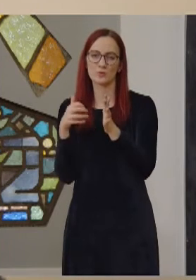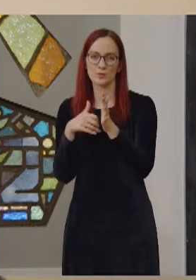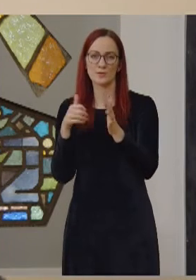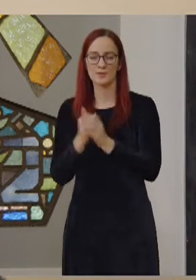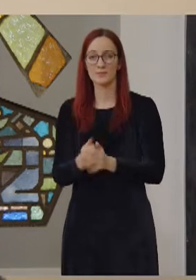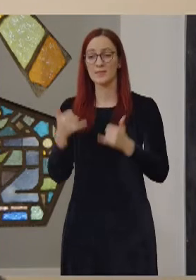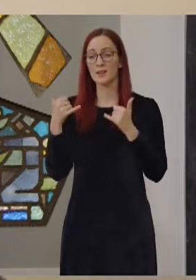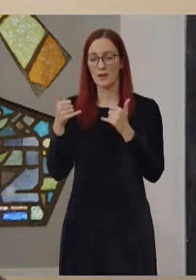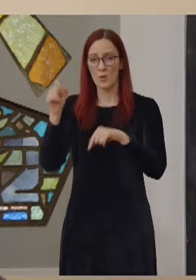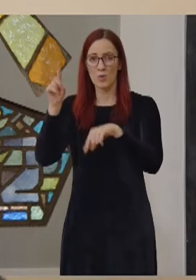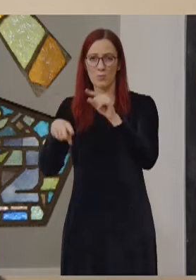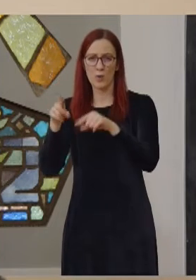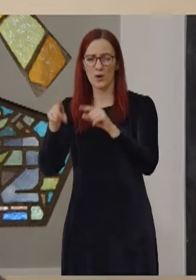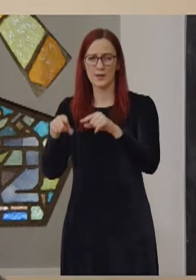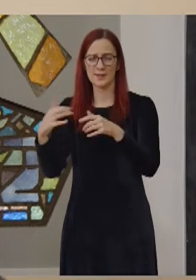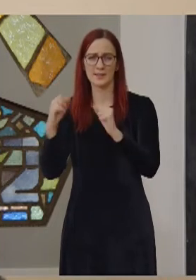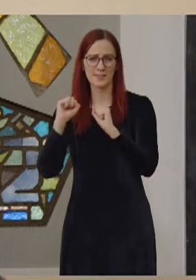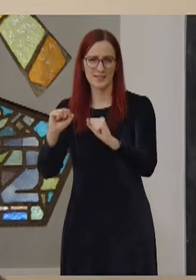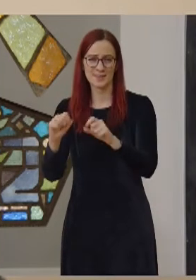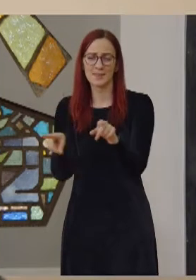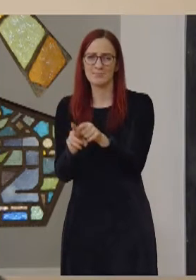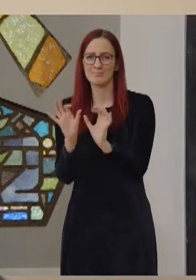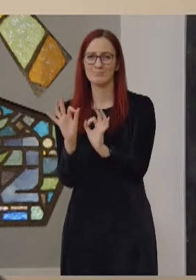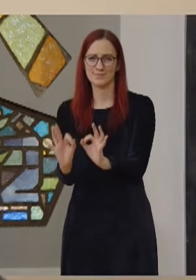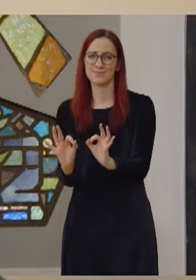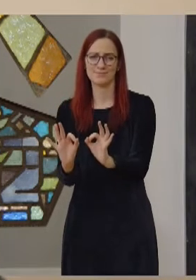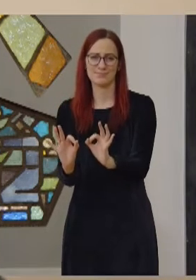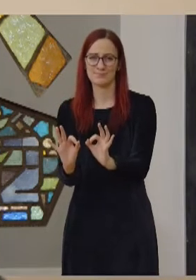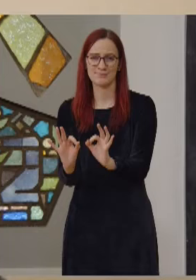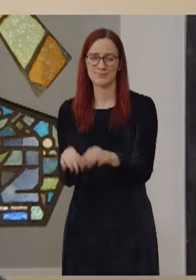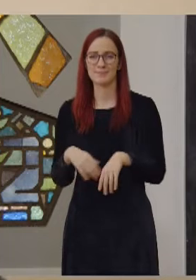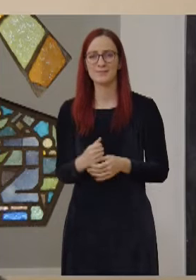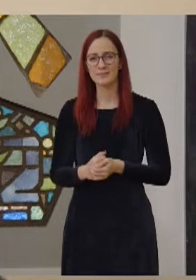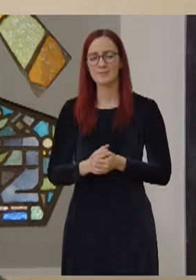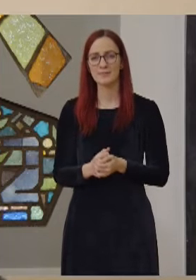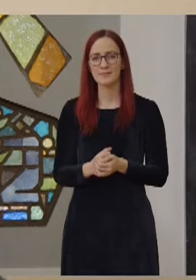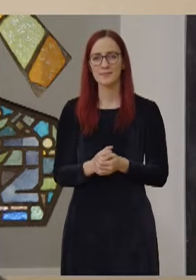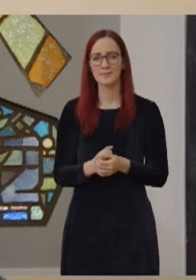and political will to ratify the Istanbul Convention.